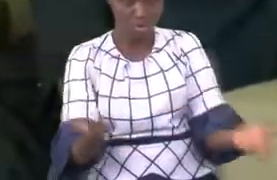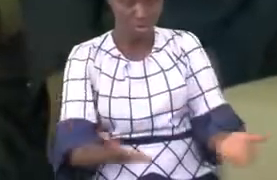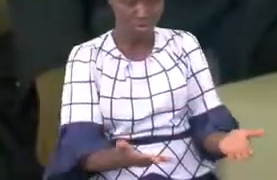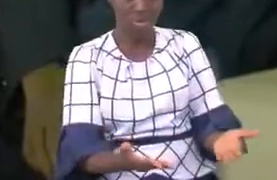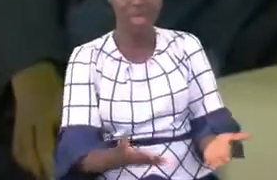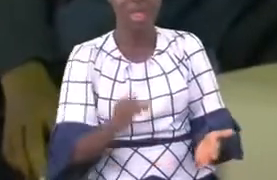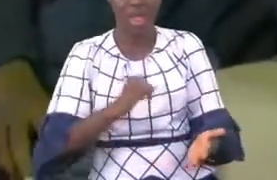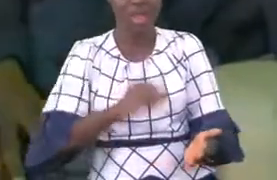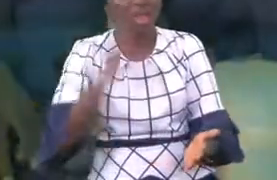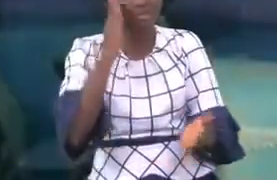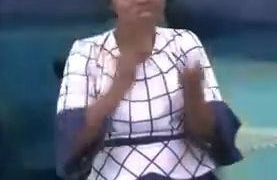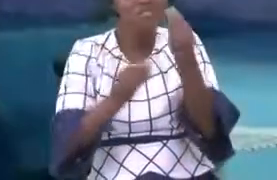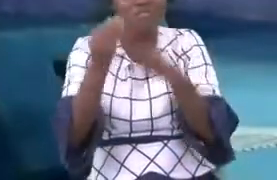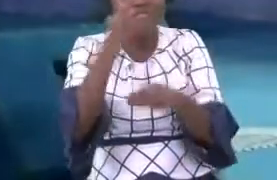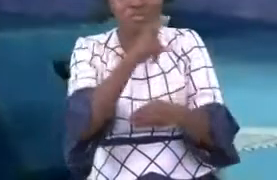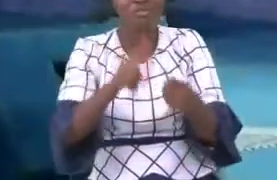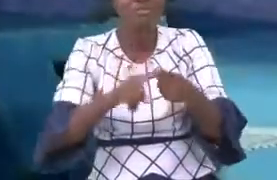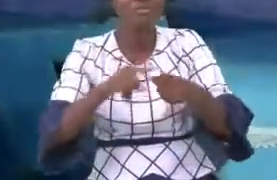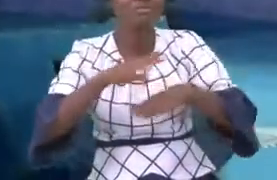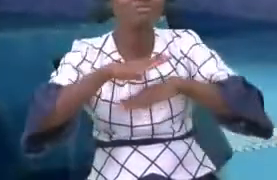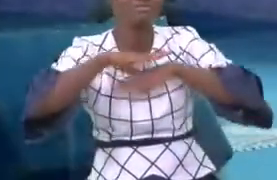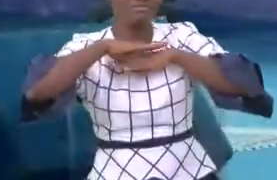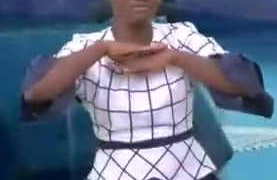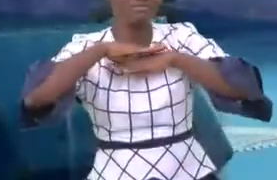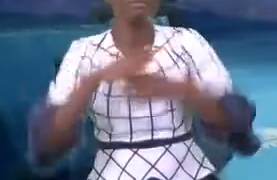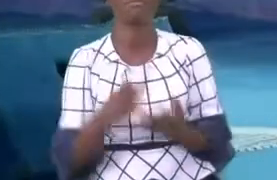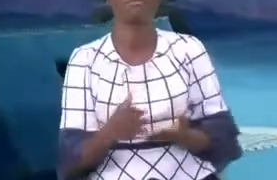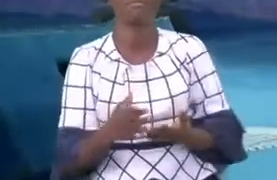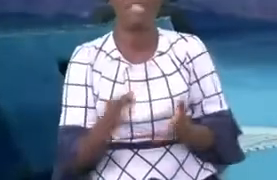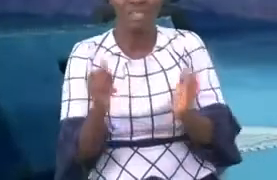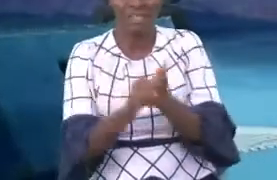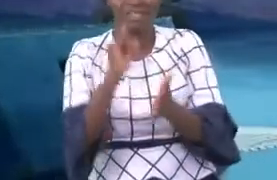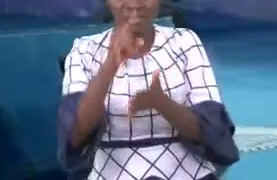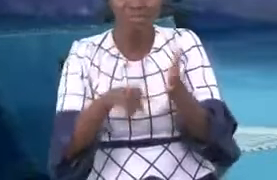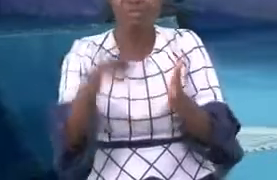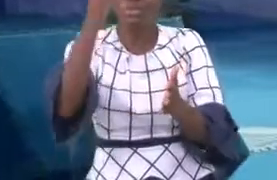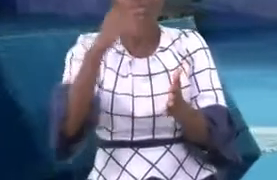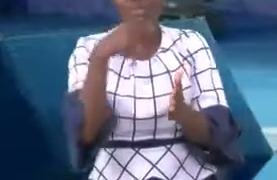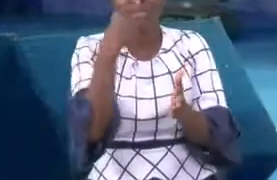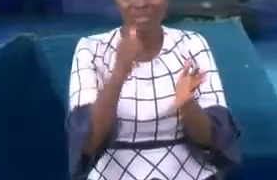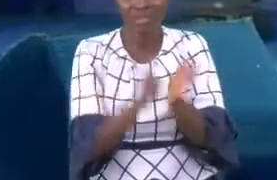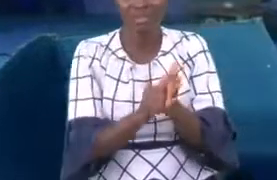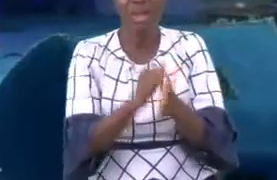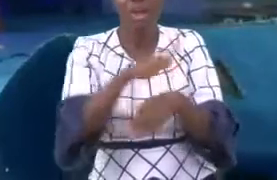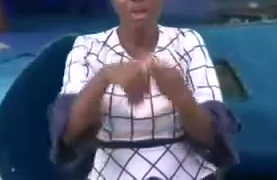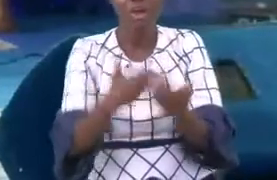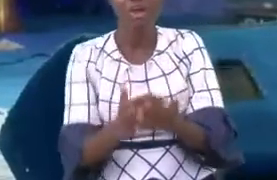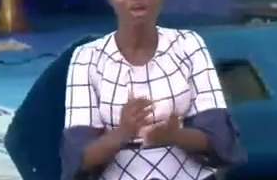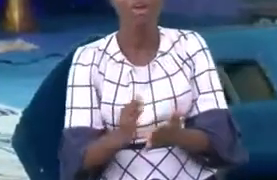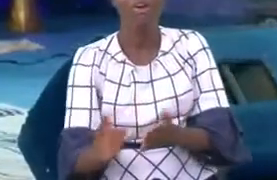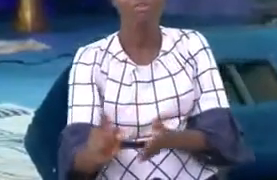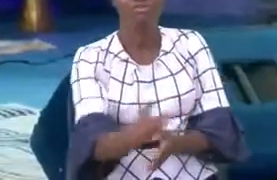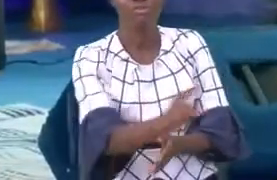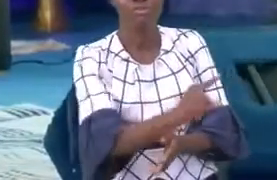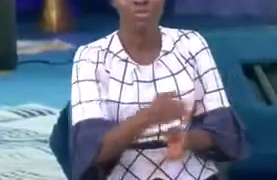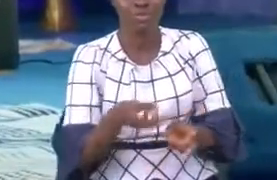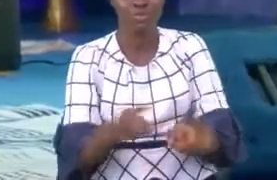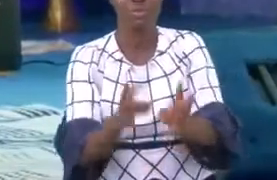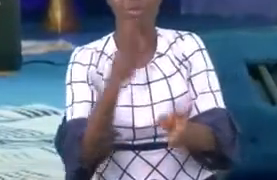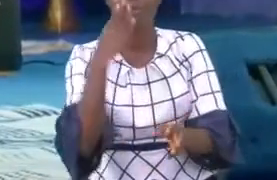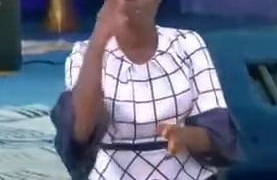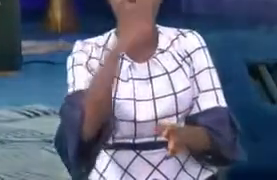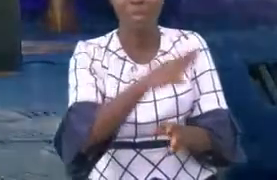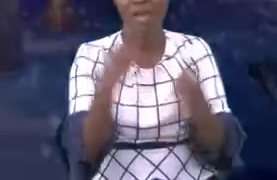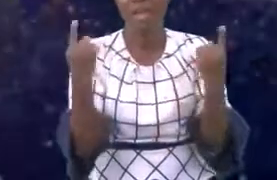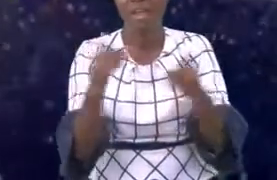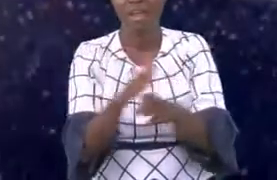the wicked forsake his way. All those ways you have been going and the things you are picking up, they'll destroy your life and damage your